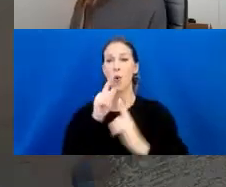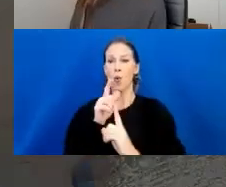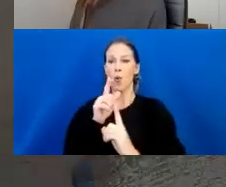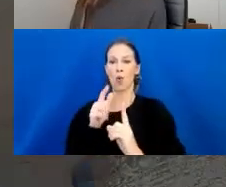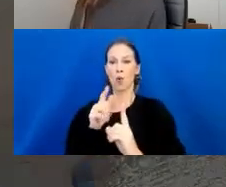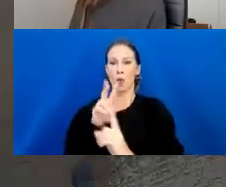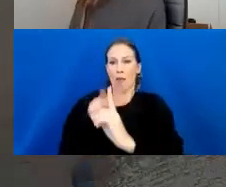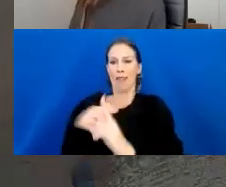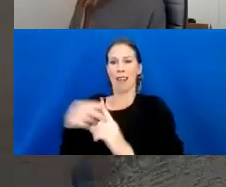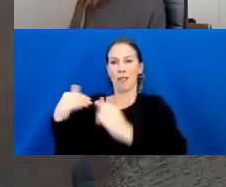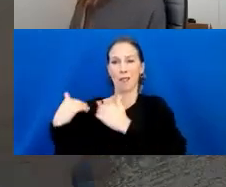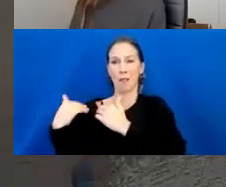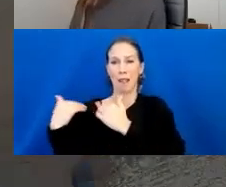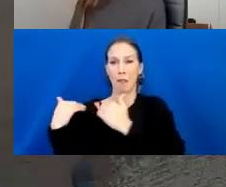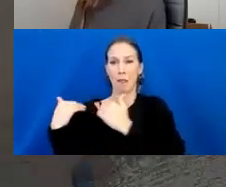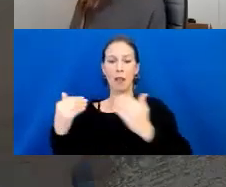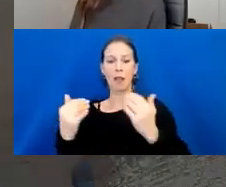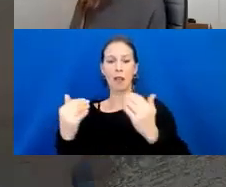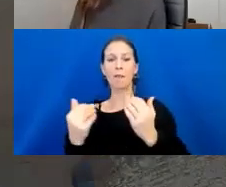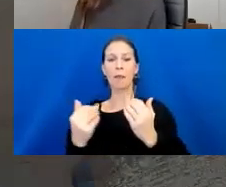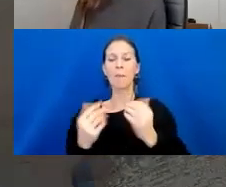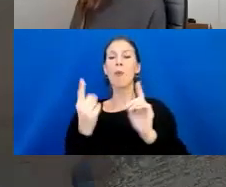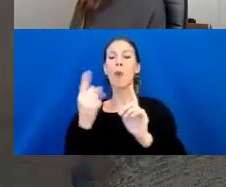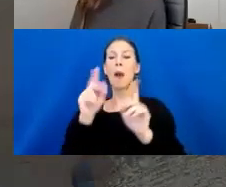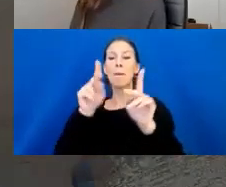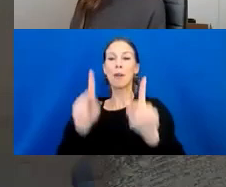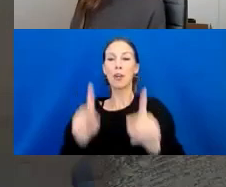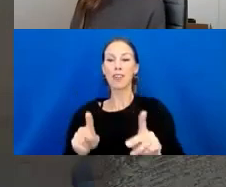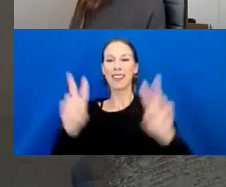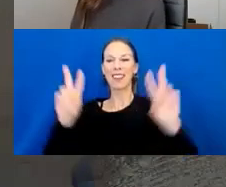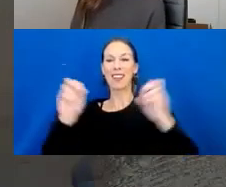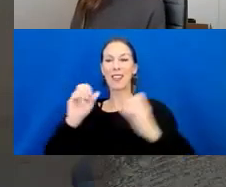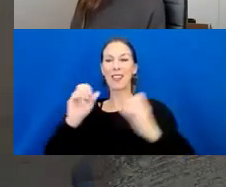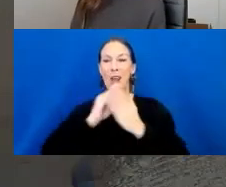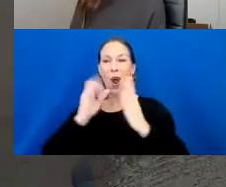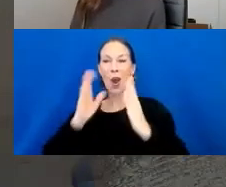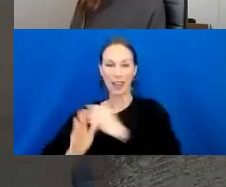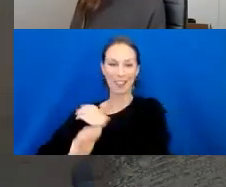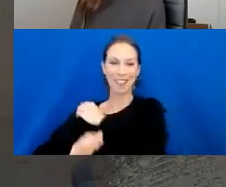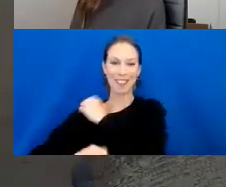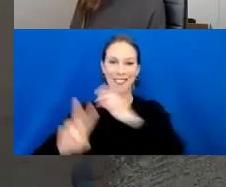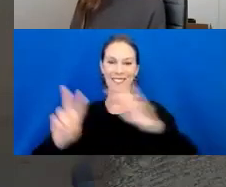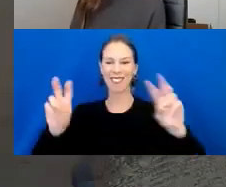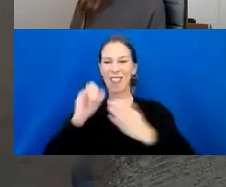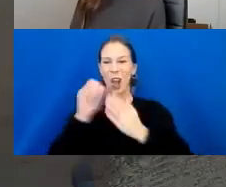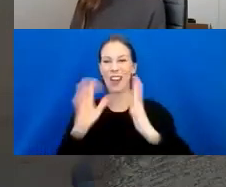one person sort of drives what I call it. One person's the artist. One person is in the studio,